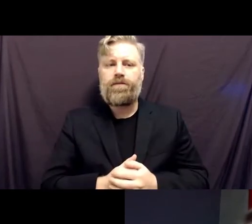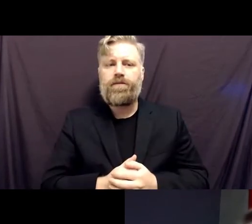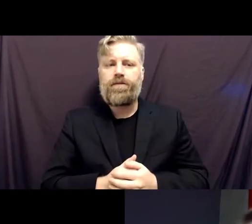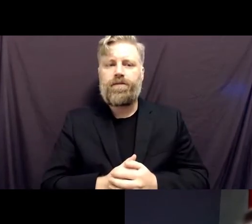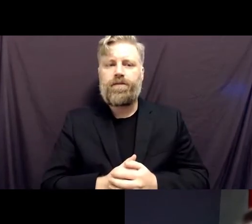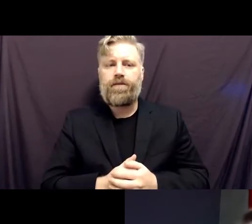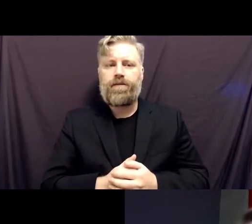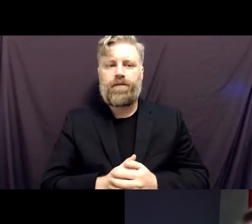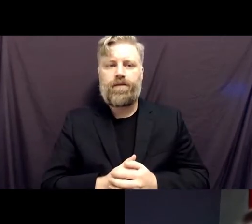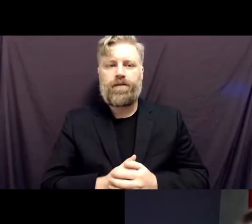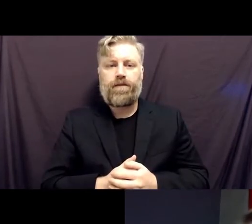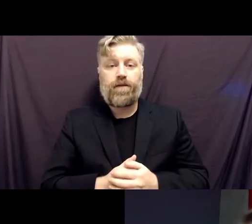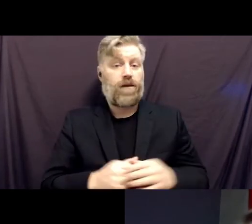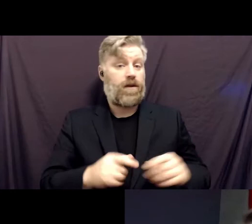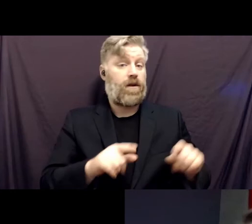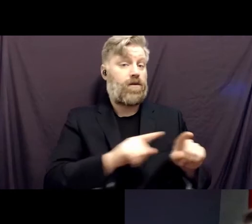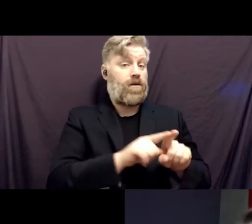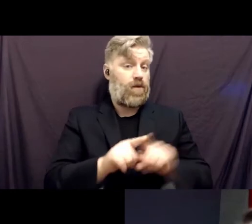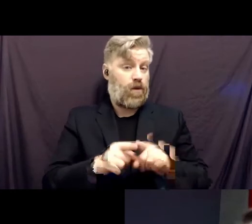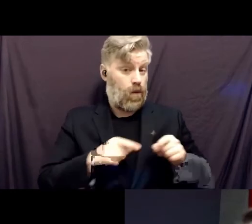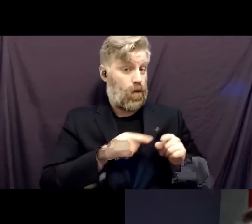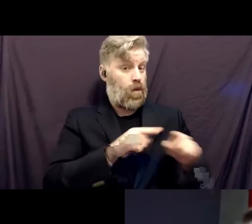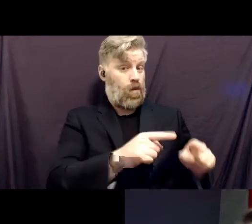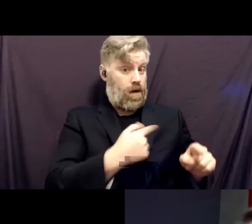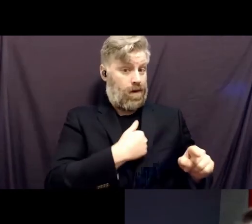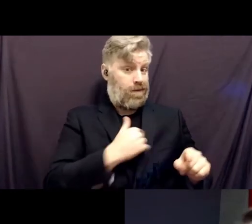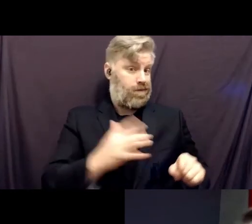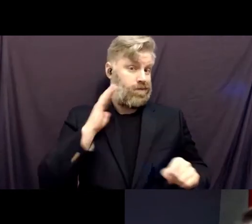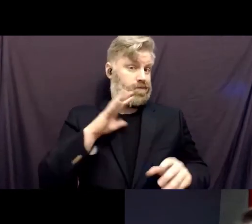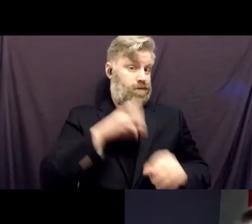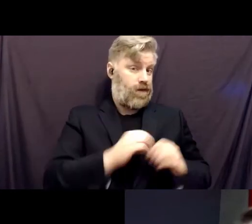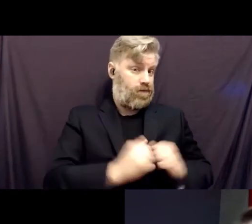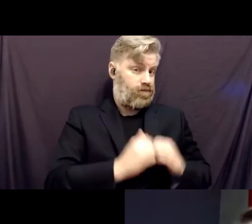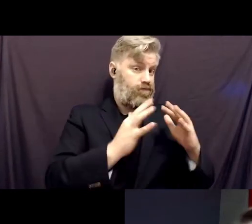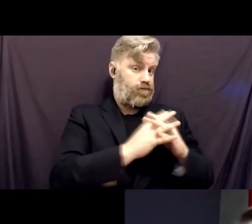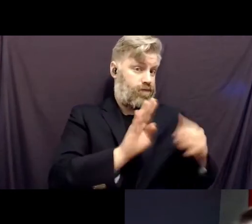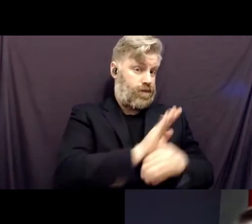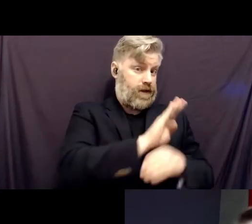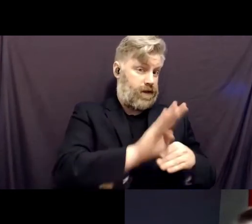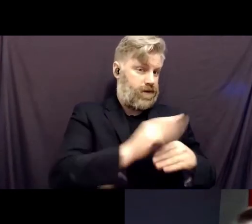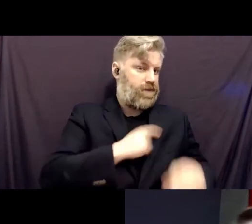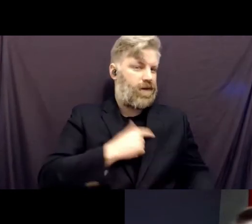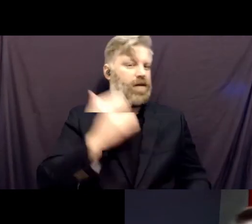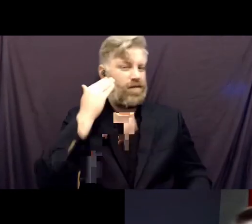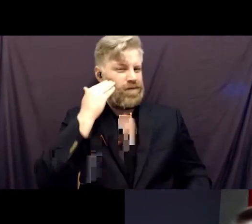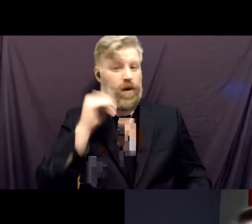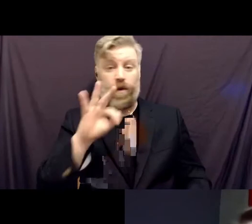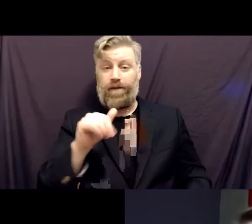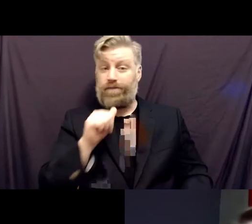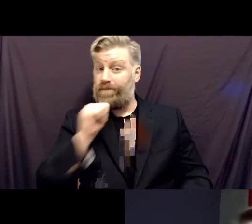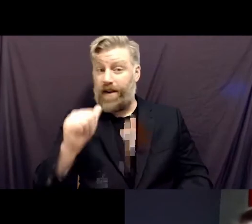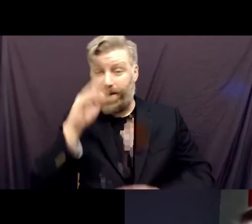entrepreneurial time. I know exactly that if you are not innovative,